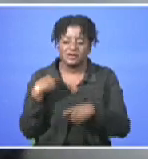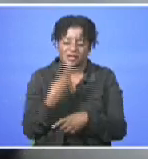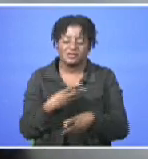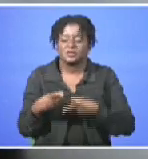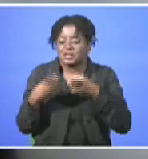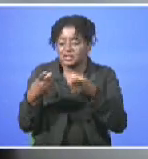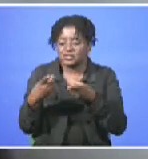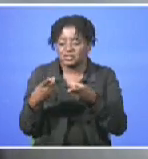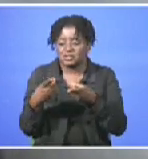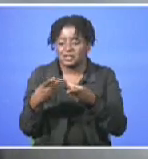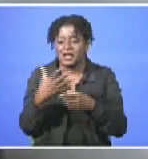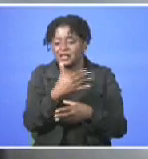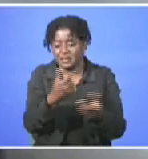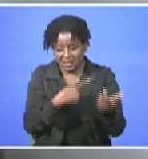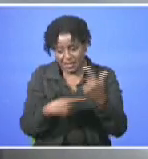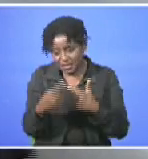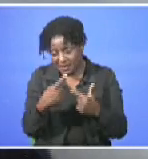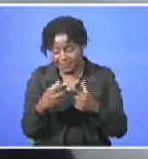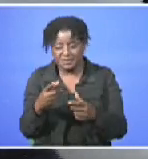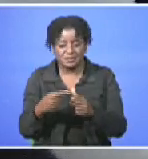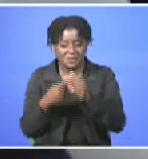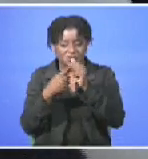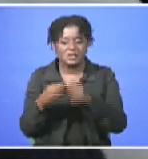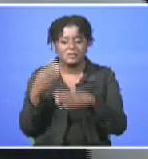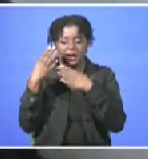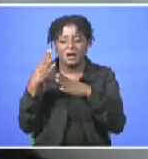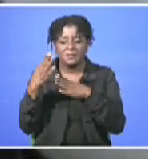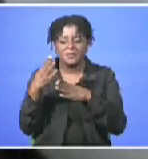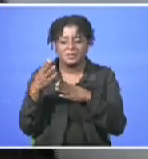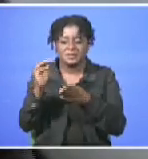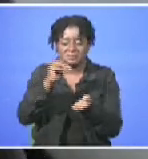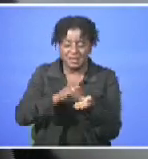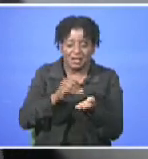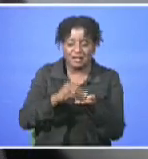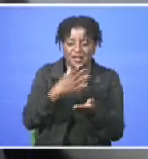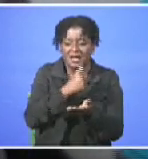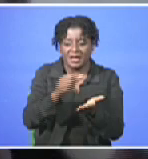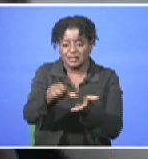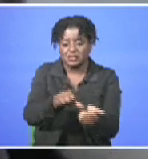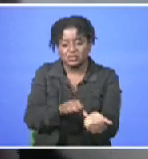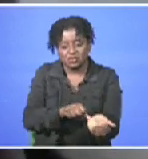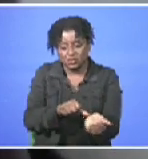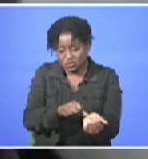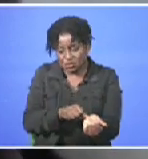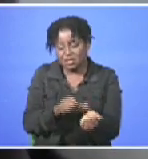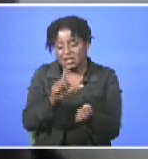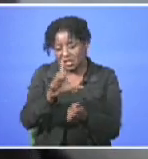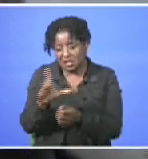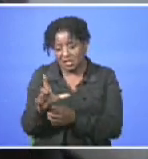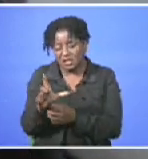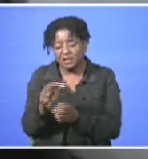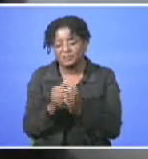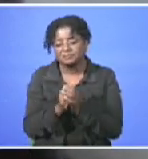hesitation, they, you know, came forth, especially Bahamas Medical and Surgical, right there.